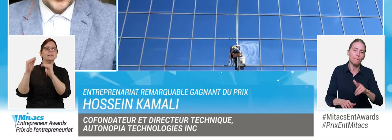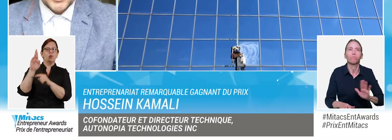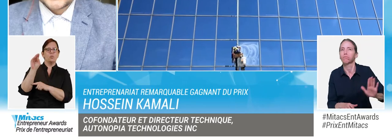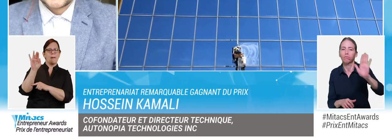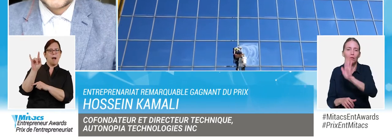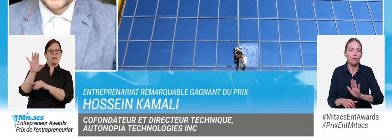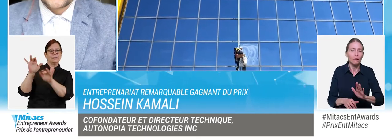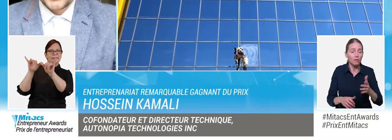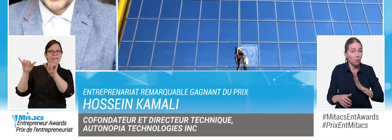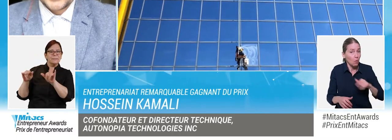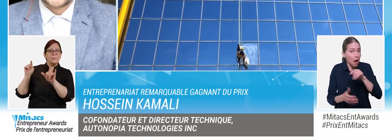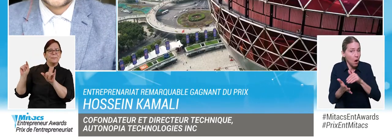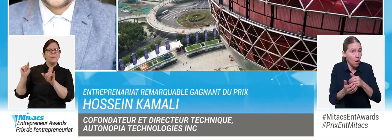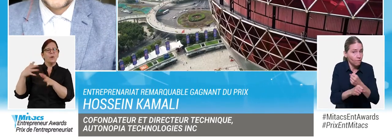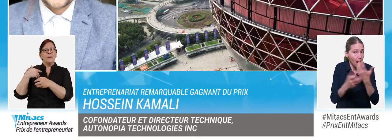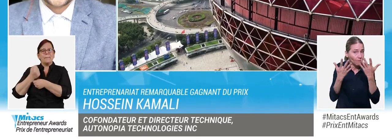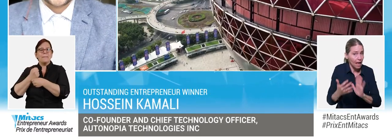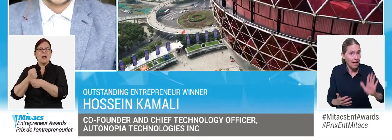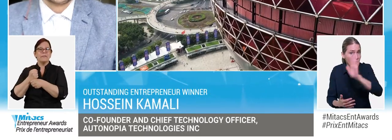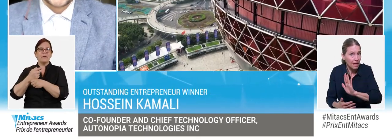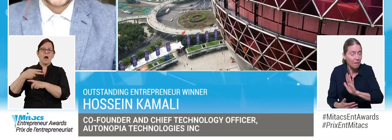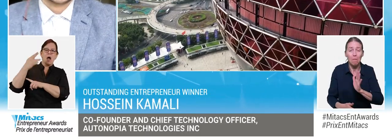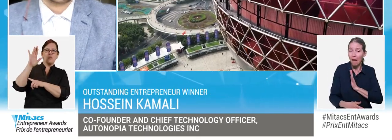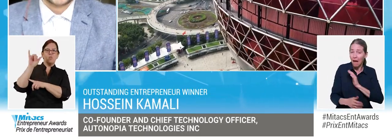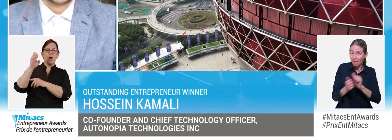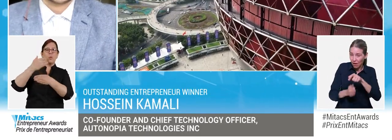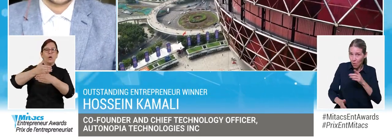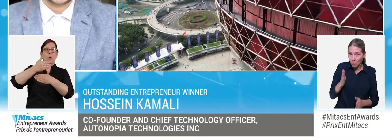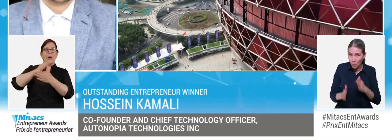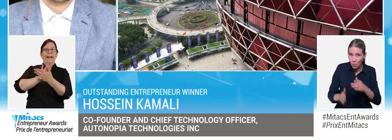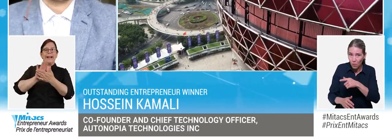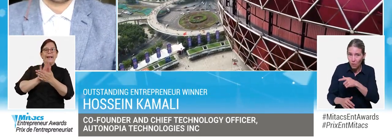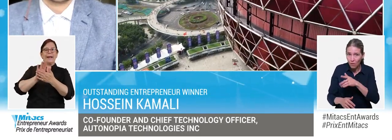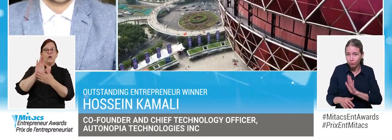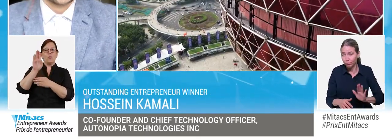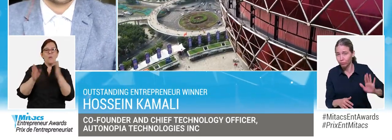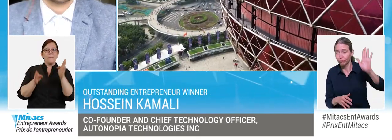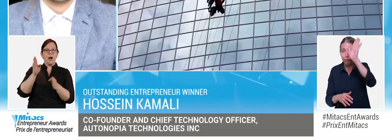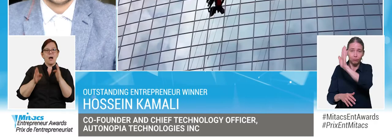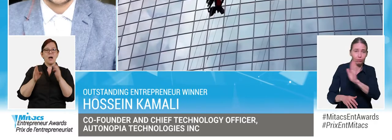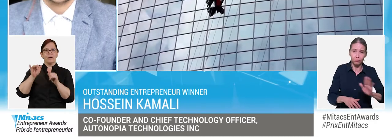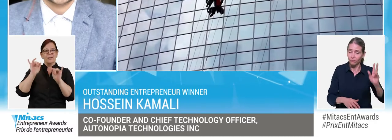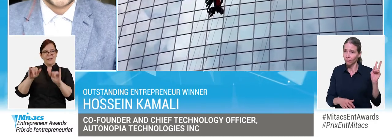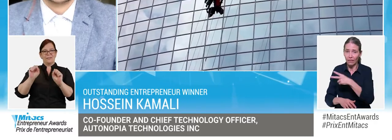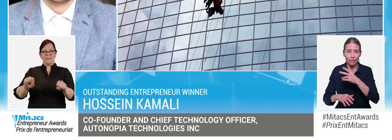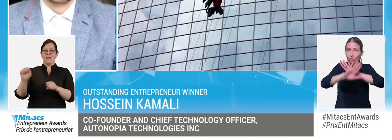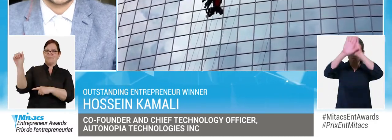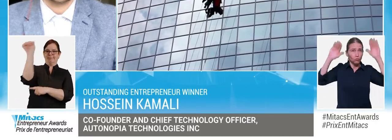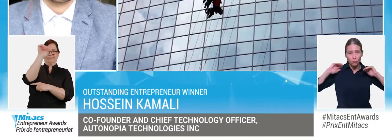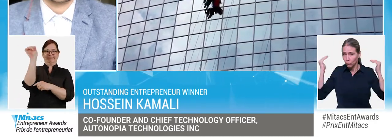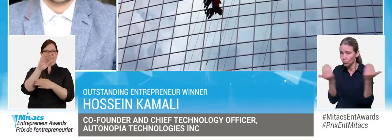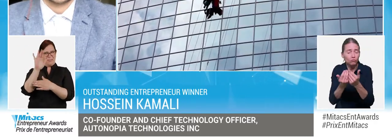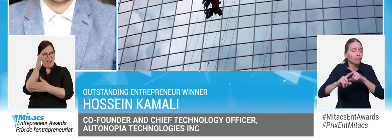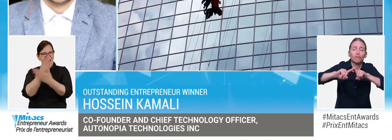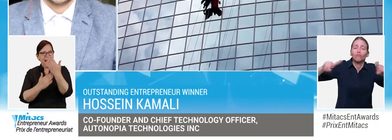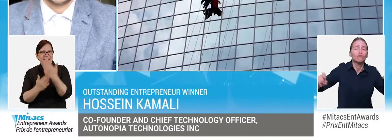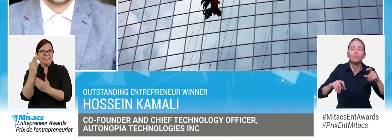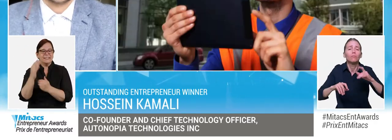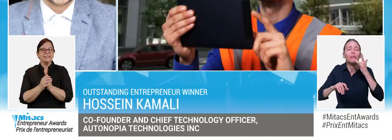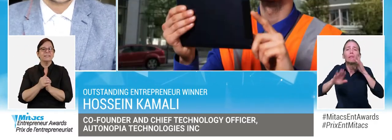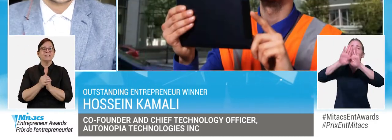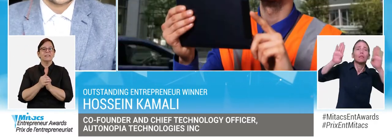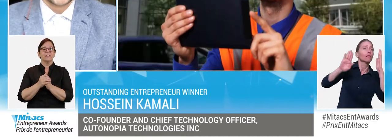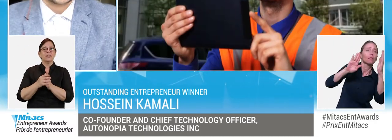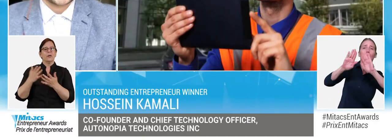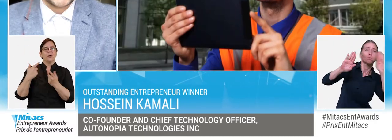still surprisingly done by hand. Our patent-pending robotic system can cover all types of building facades